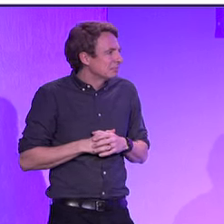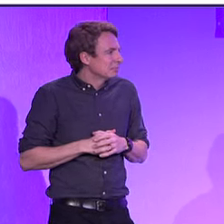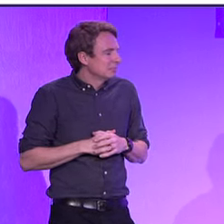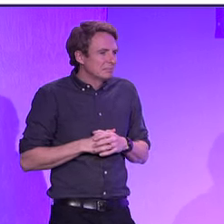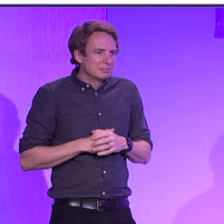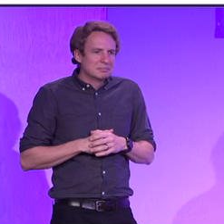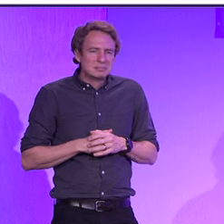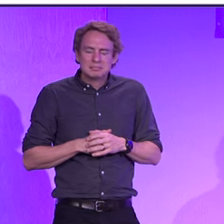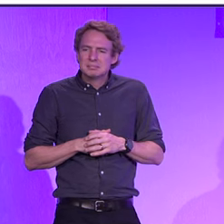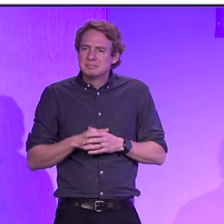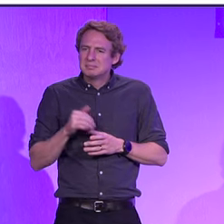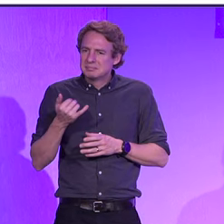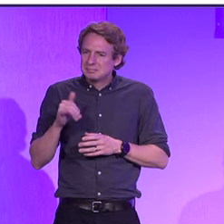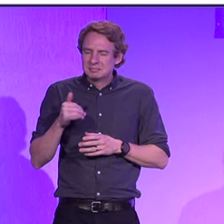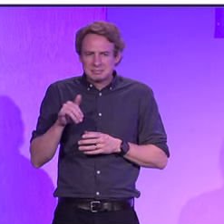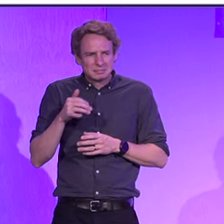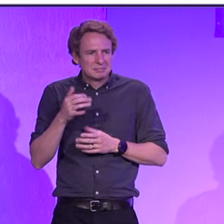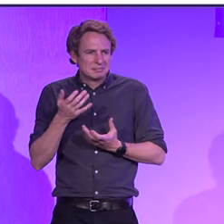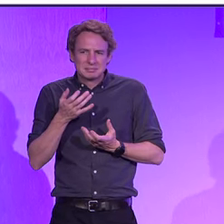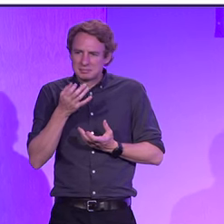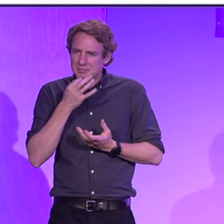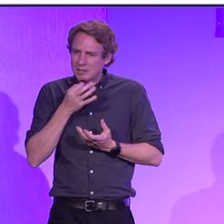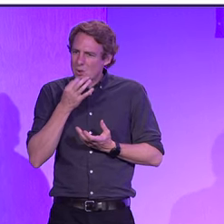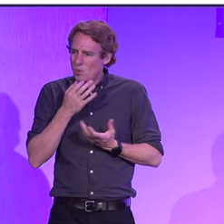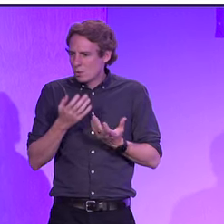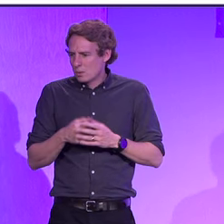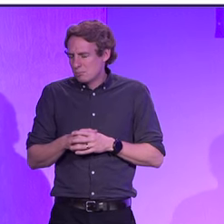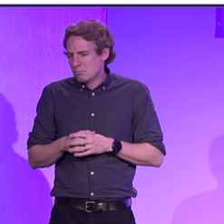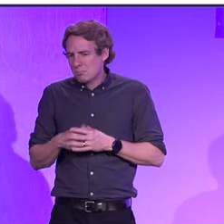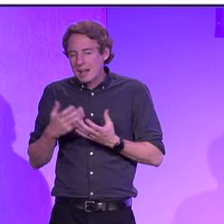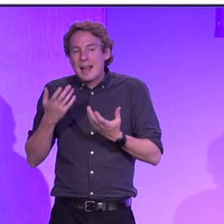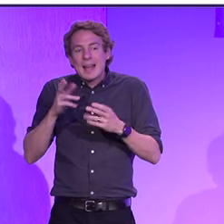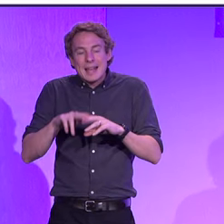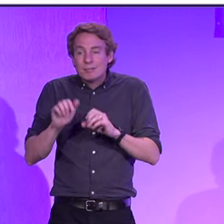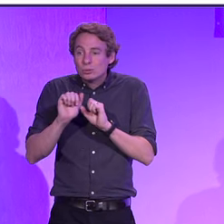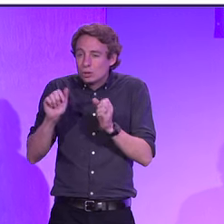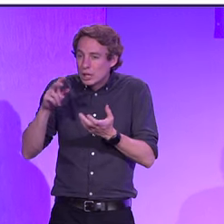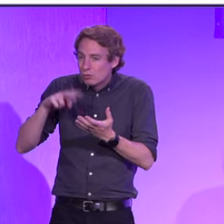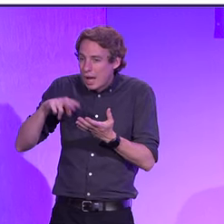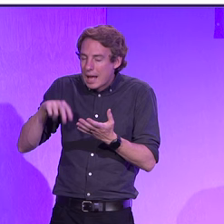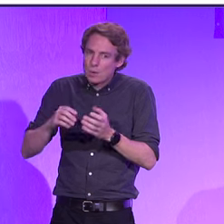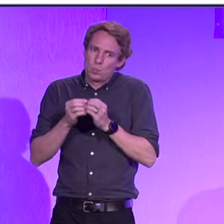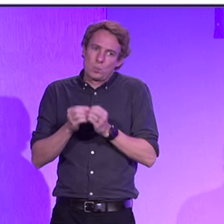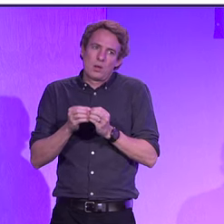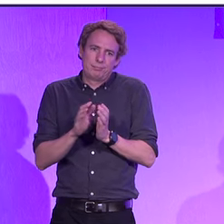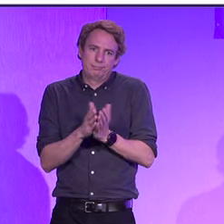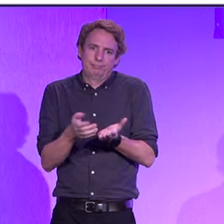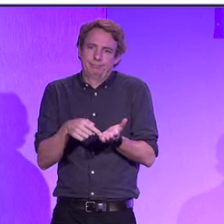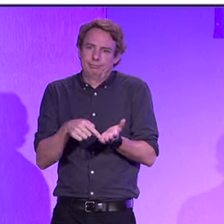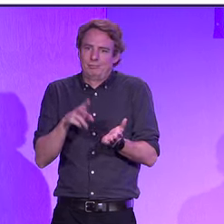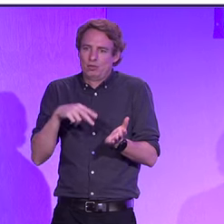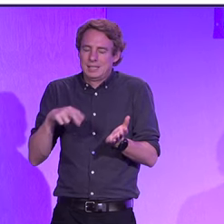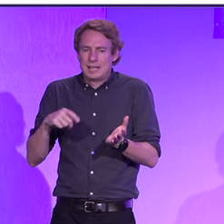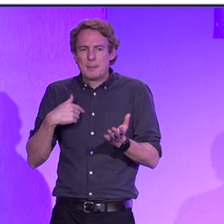Okay, maybe a fourth. I really suggest reading that book if you haven't. It inspired me and it made everything click when I was a full